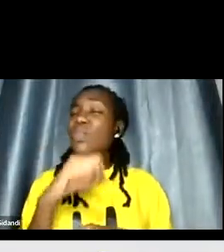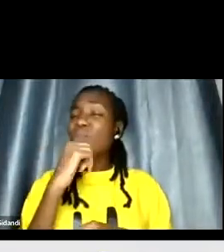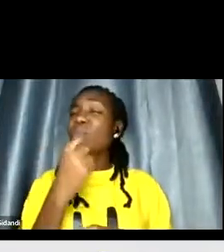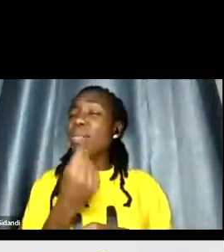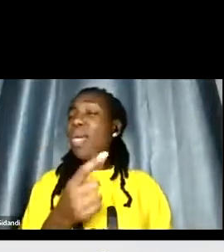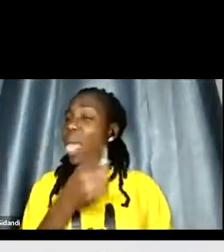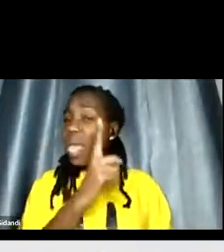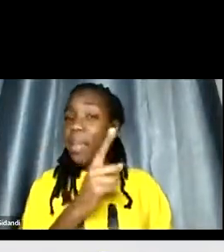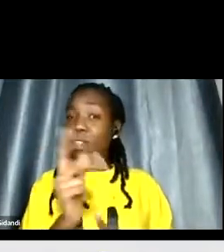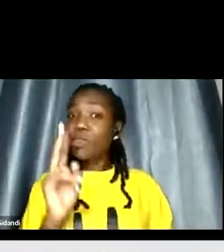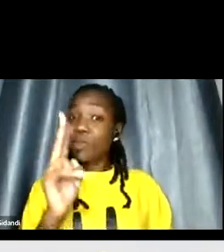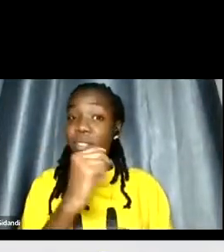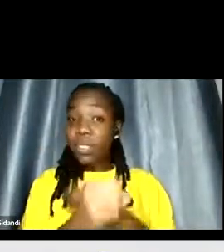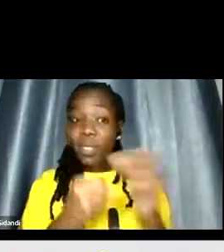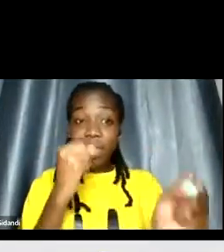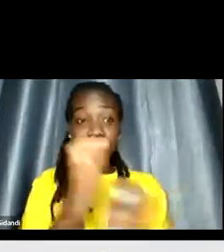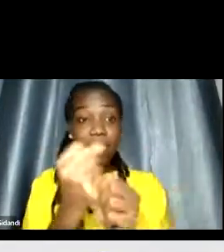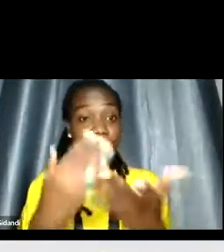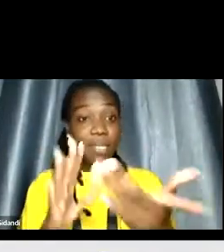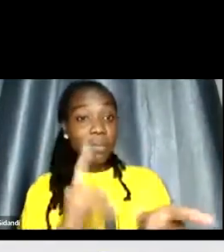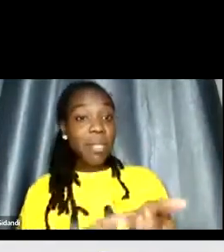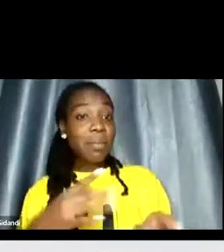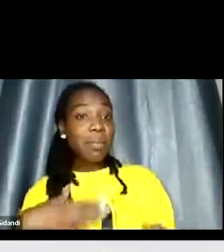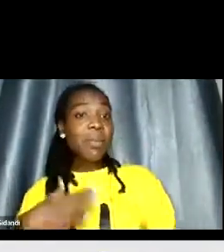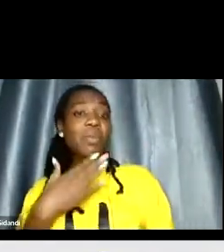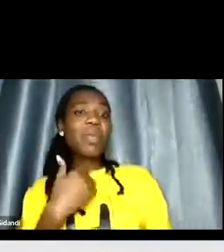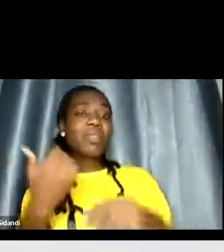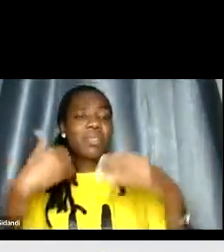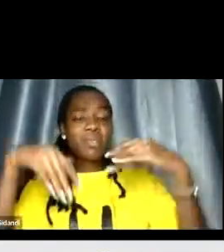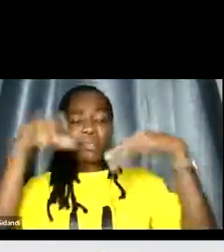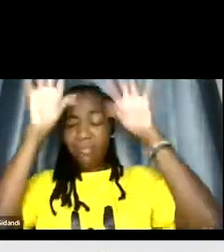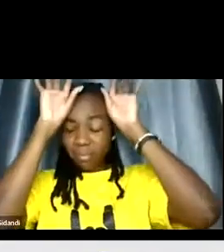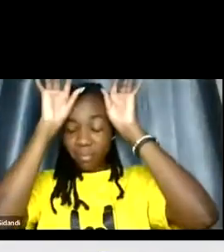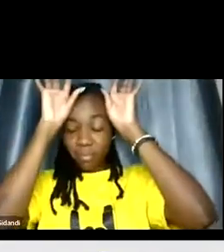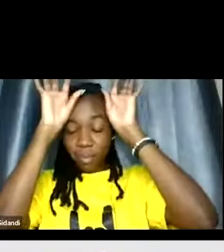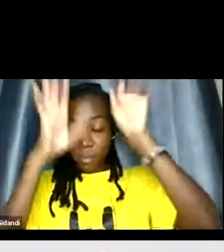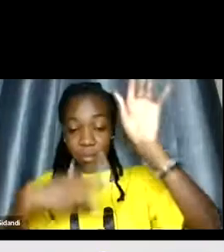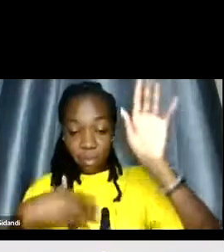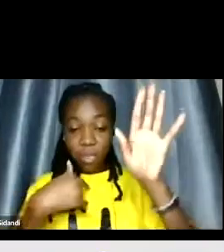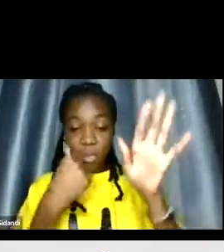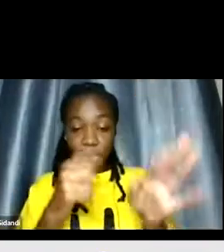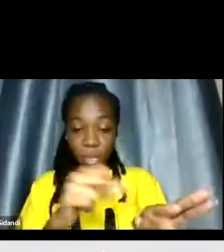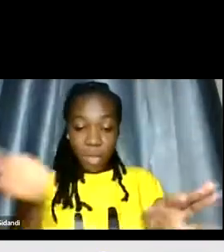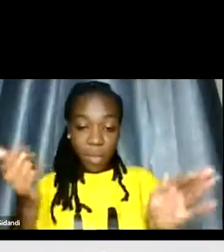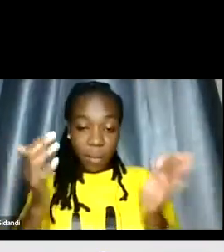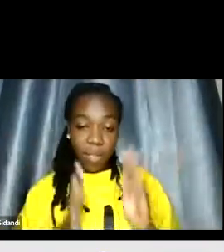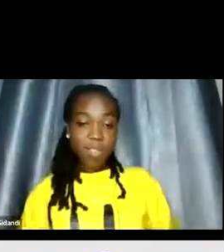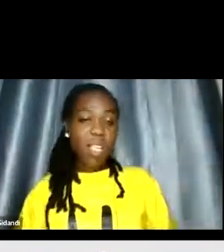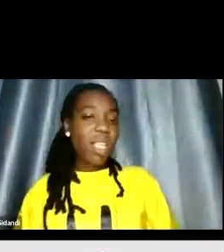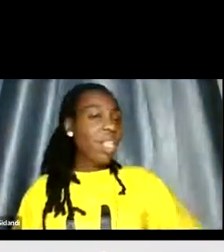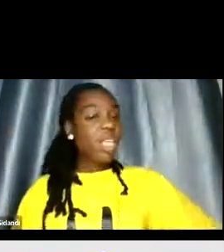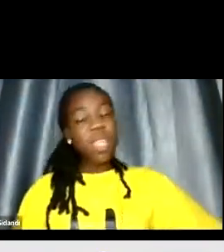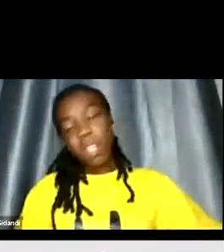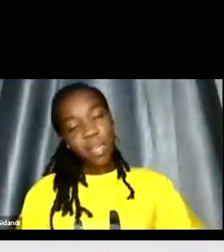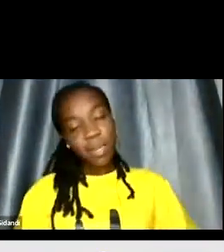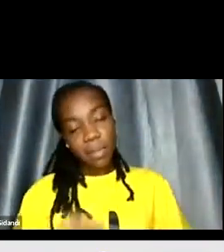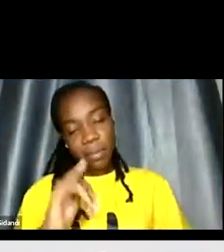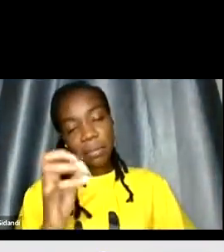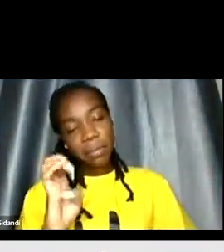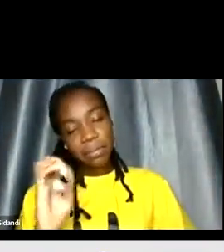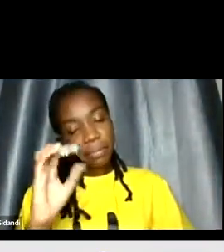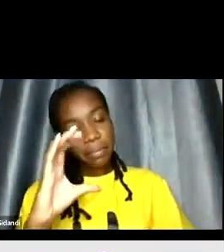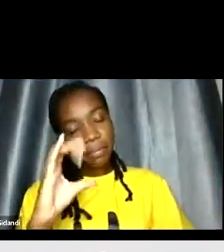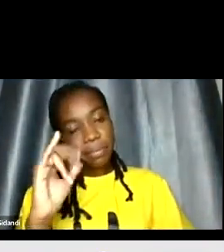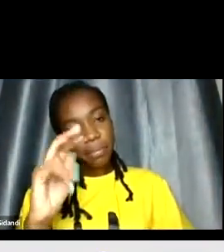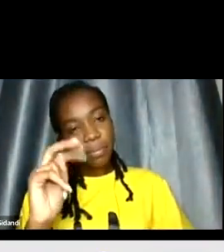years. And sometimes I want to give up. By the way, I was telling Jacinta, one of our colleagues, I was like, Aki Jacinta, when